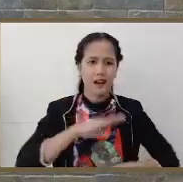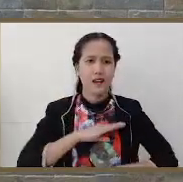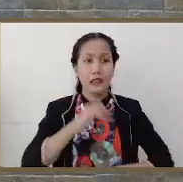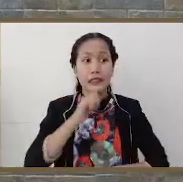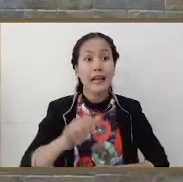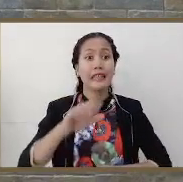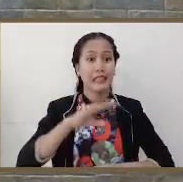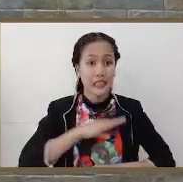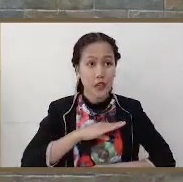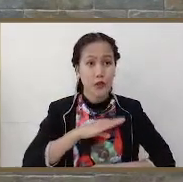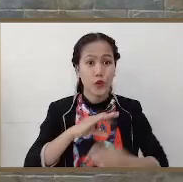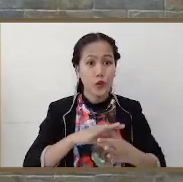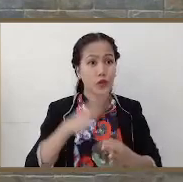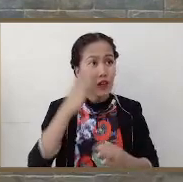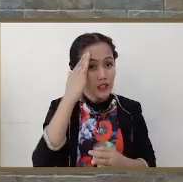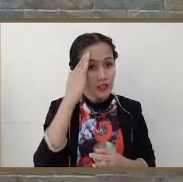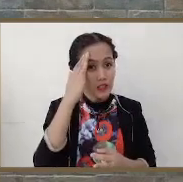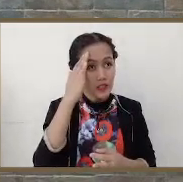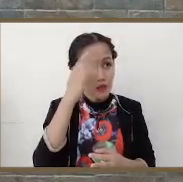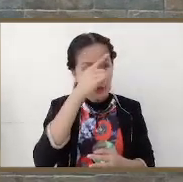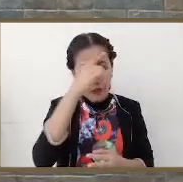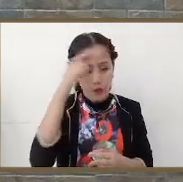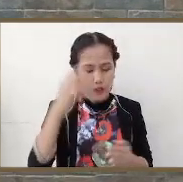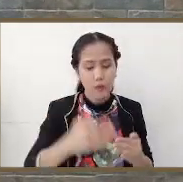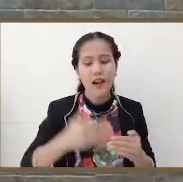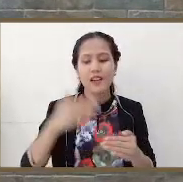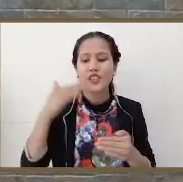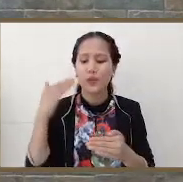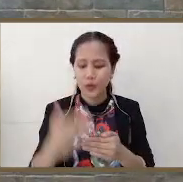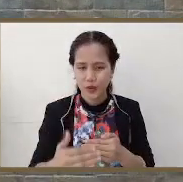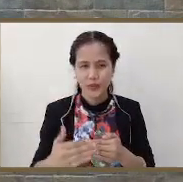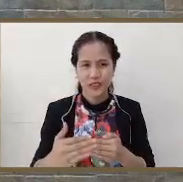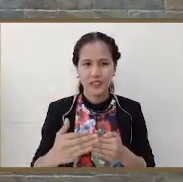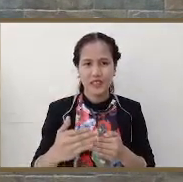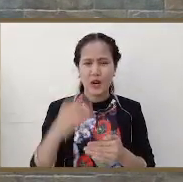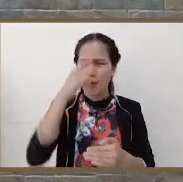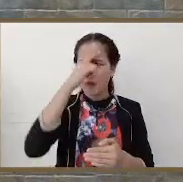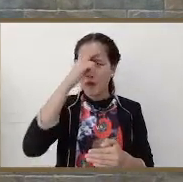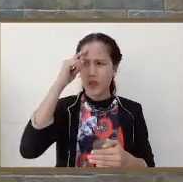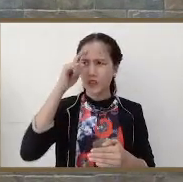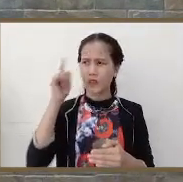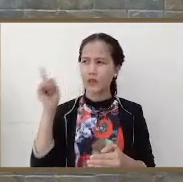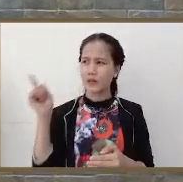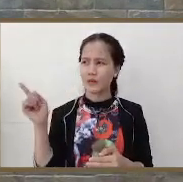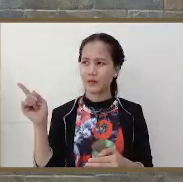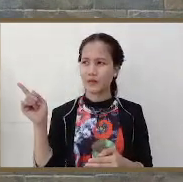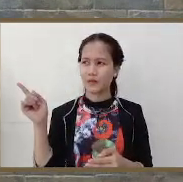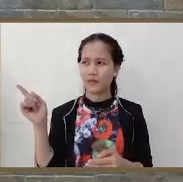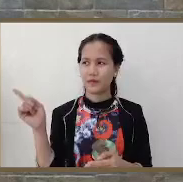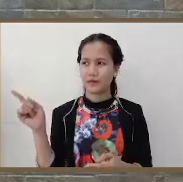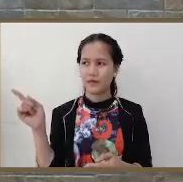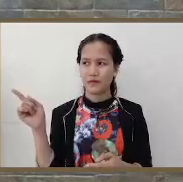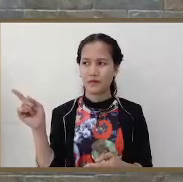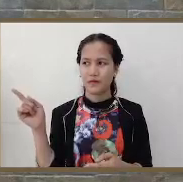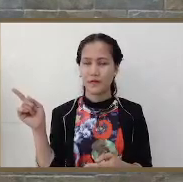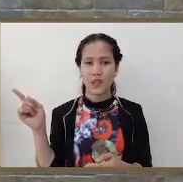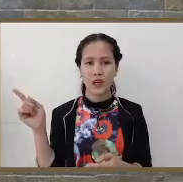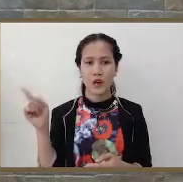po dun sa kasunod na sinasabi. Because thou hast rejected knowledge.